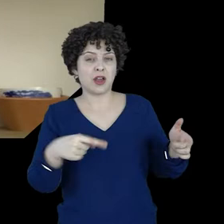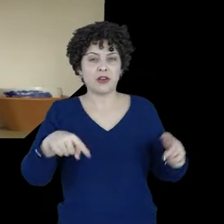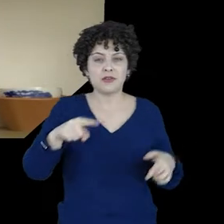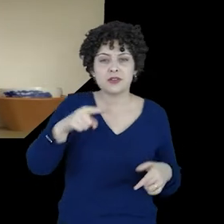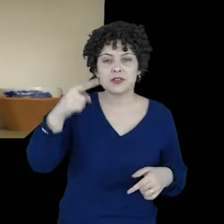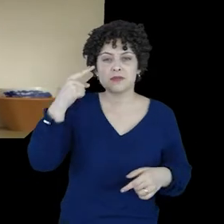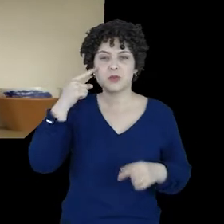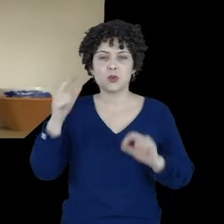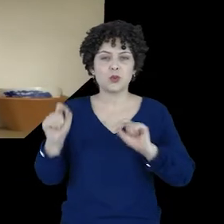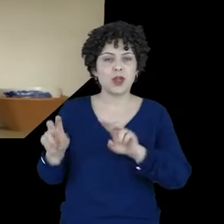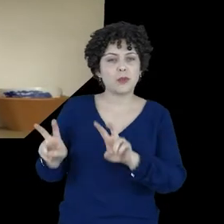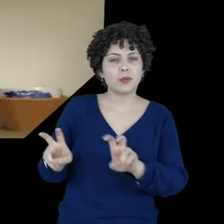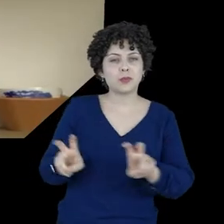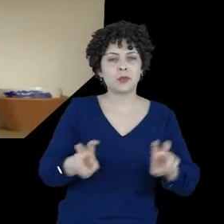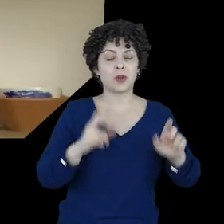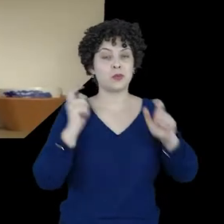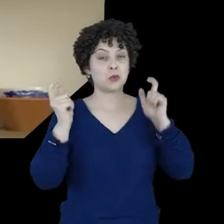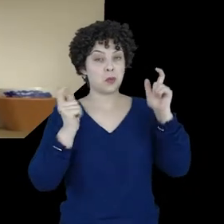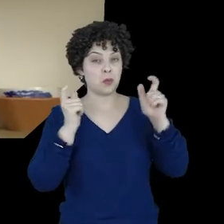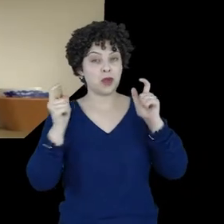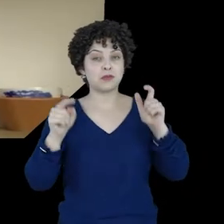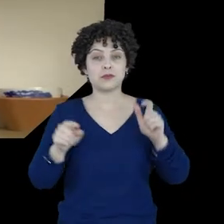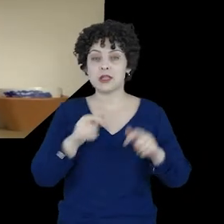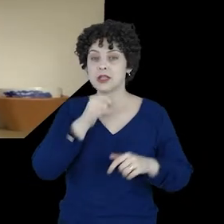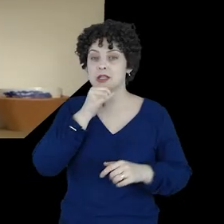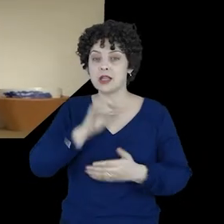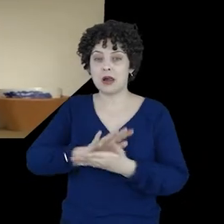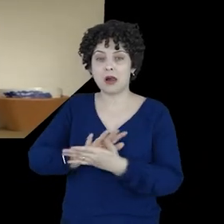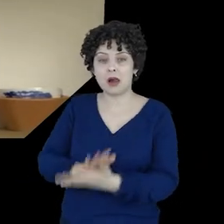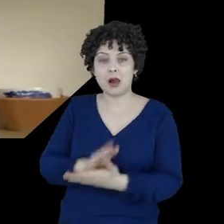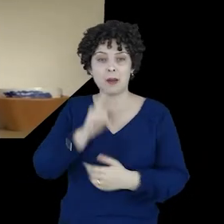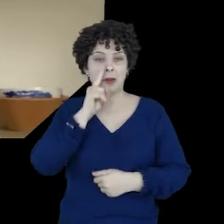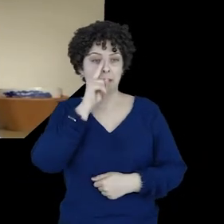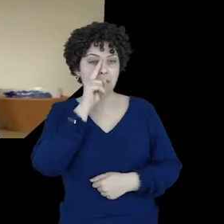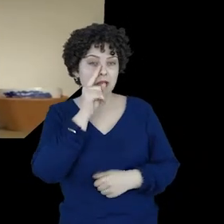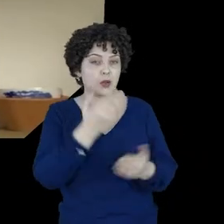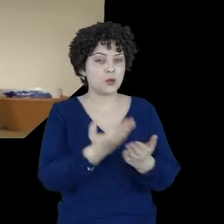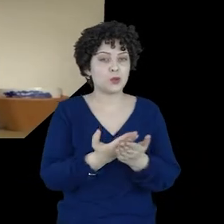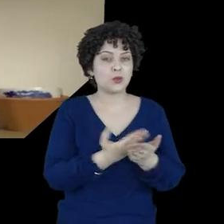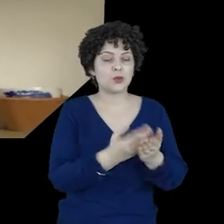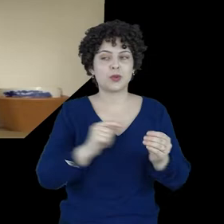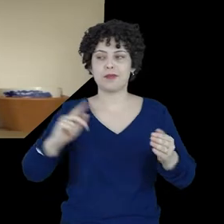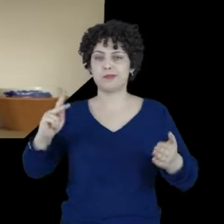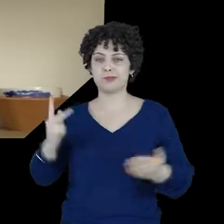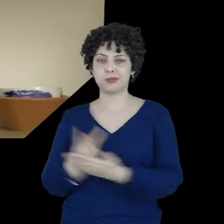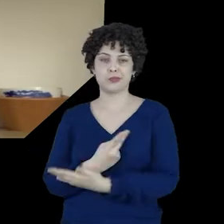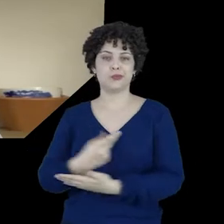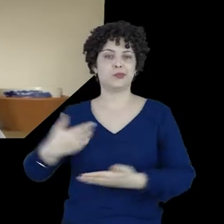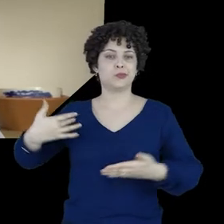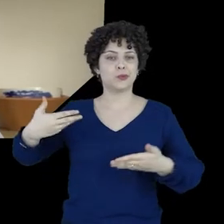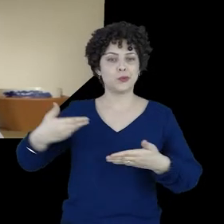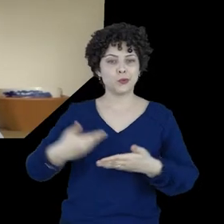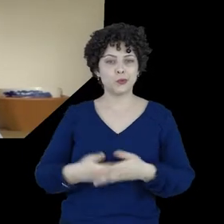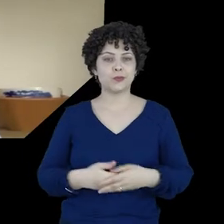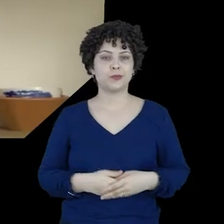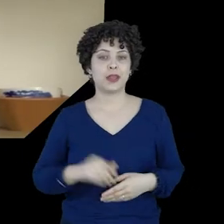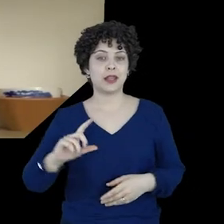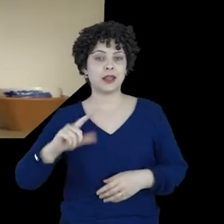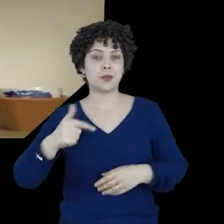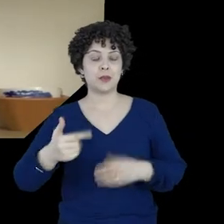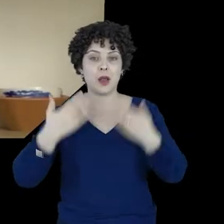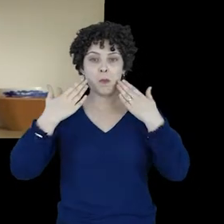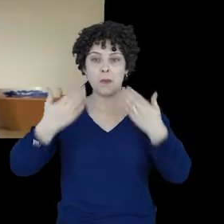you're probably discussing a lot of difficult things today, from harms to risk to case studies where things went wrong. And after this